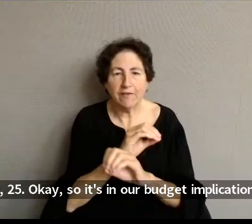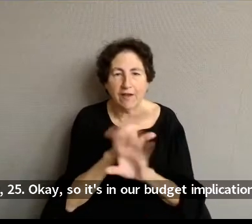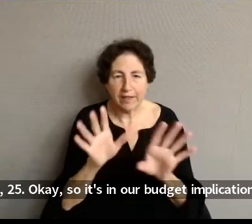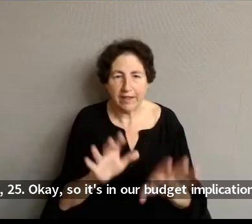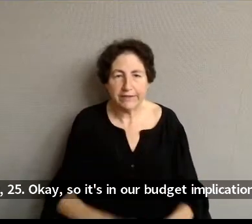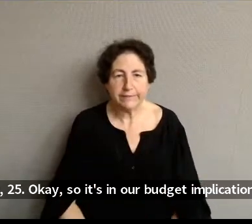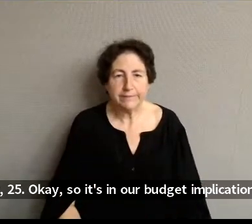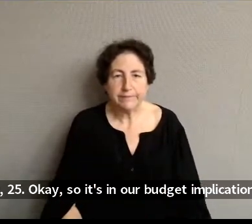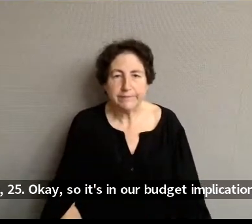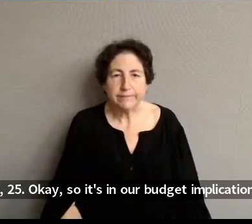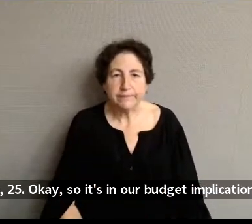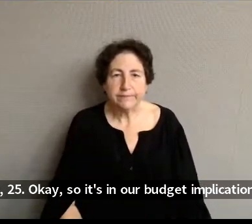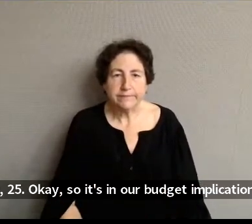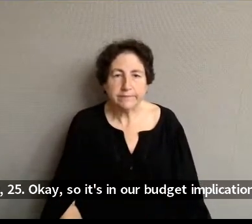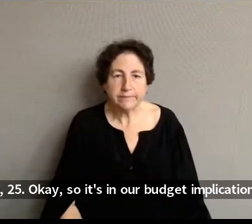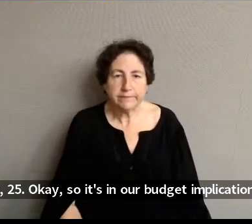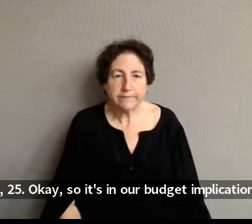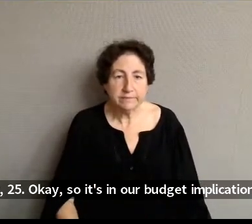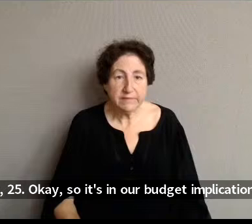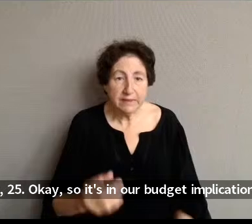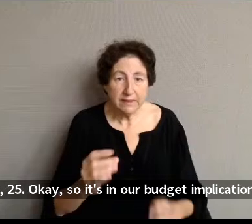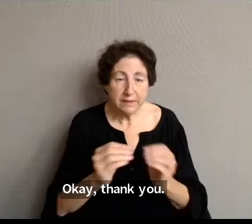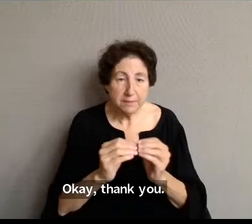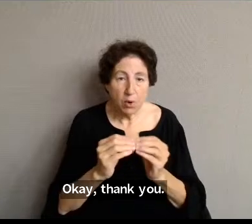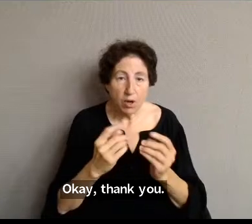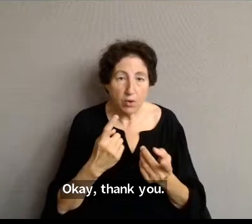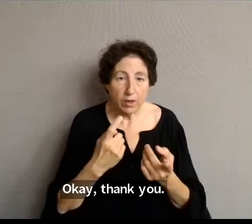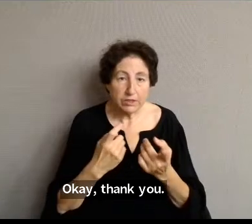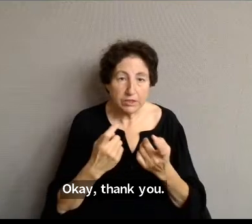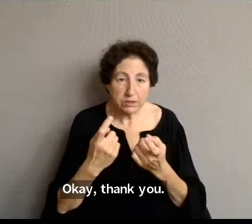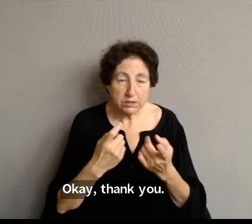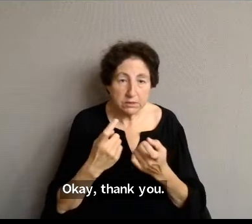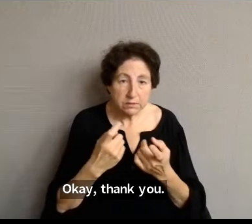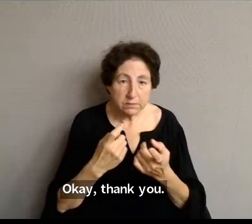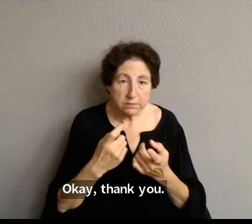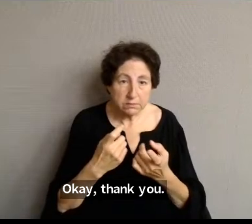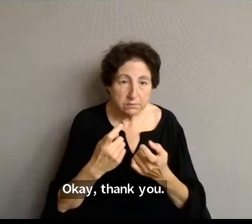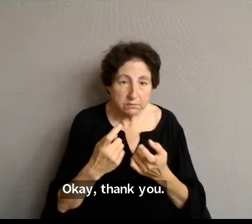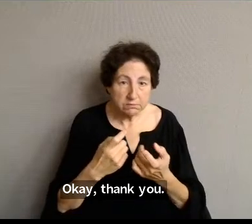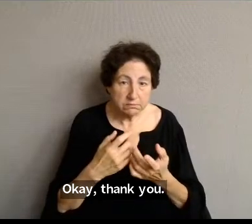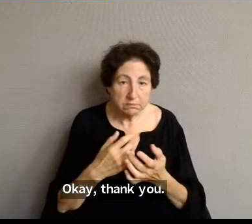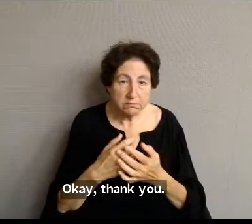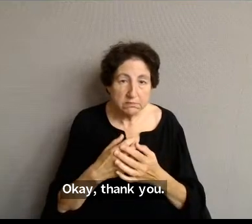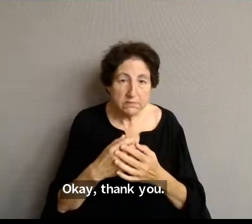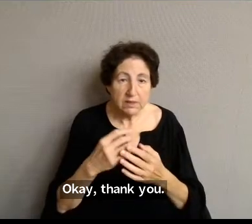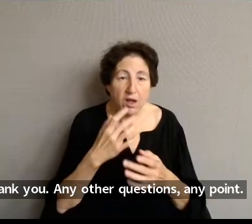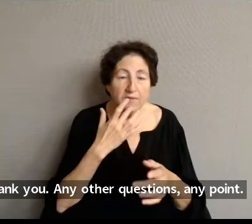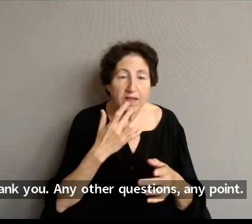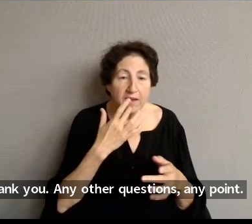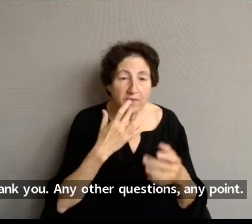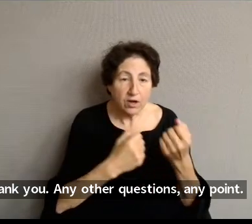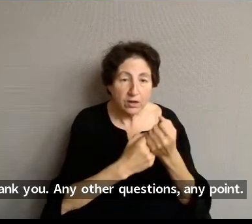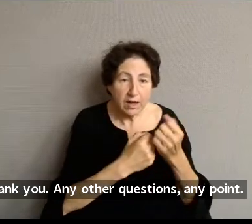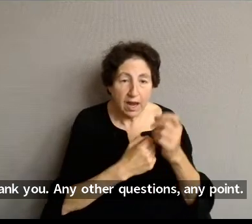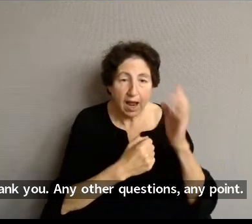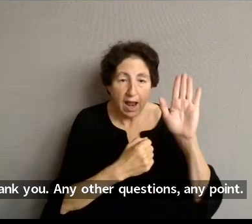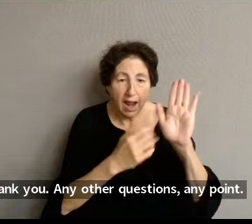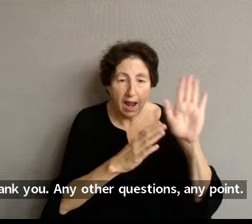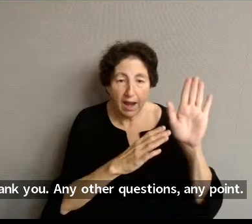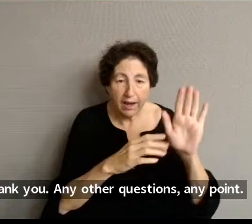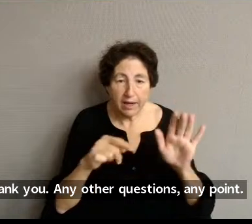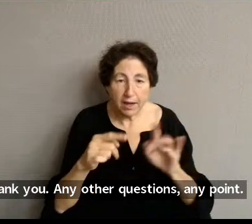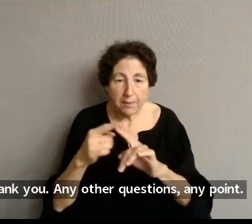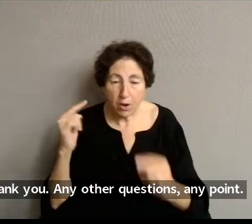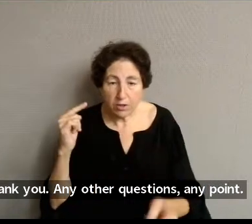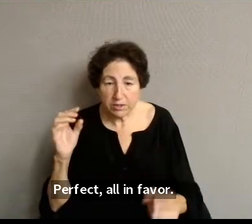Thank you. Any other questions on 8.05? Perfect. All in favor? Aye. All